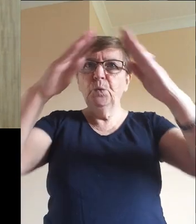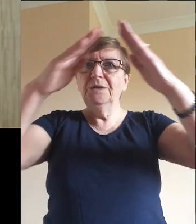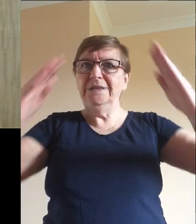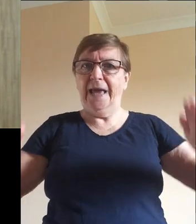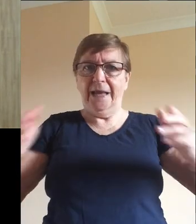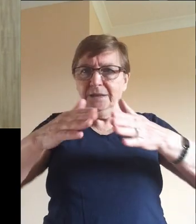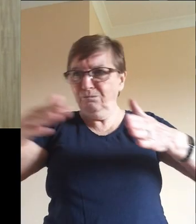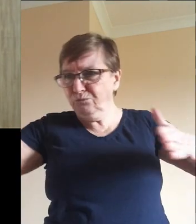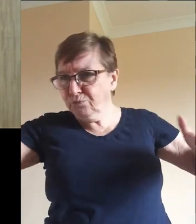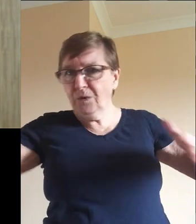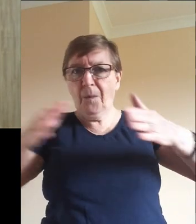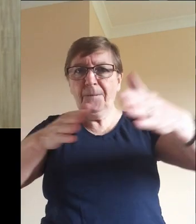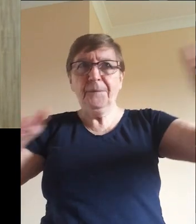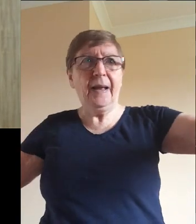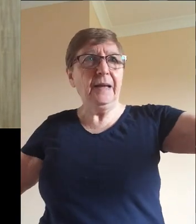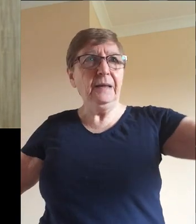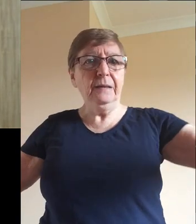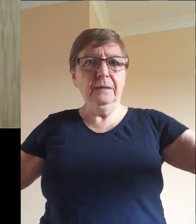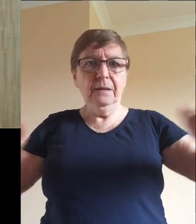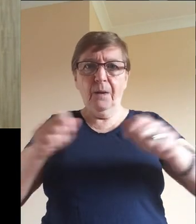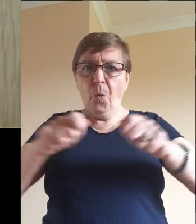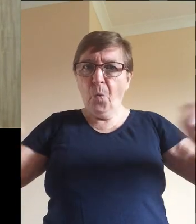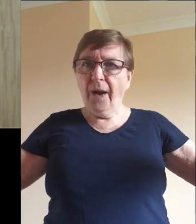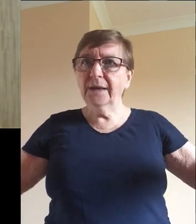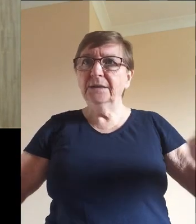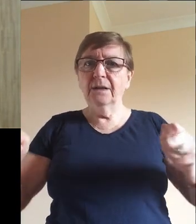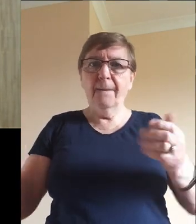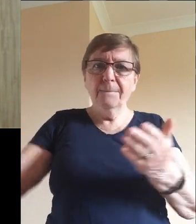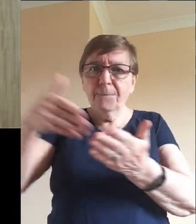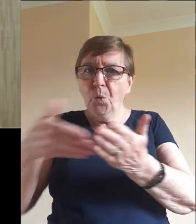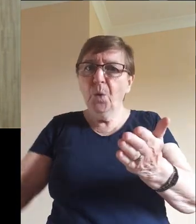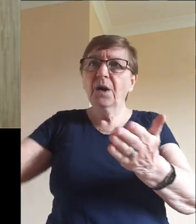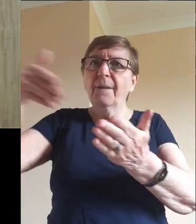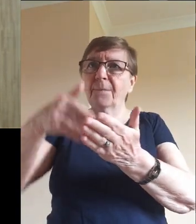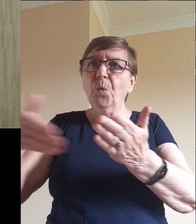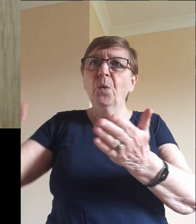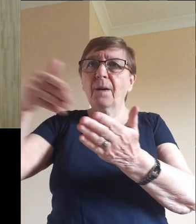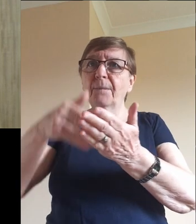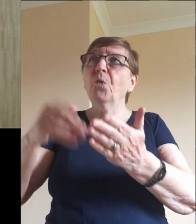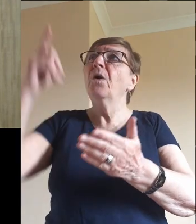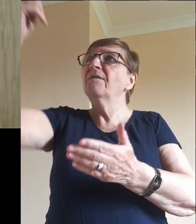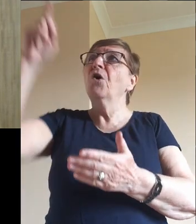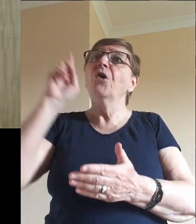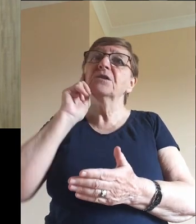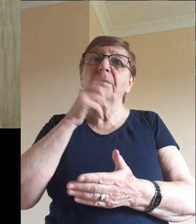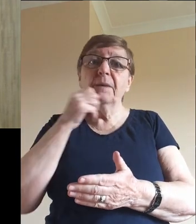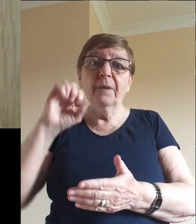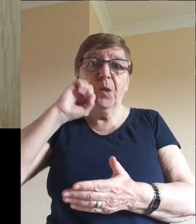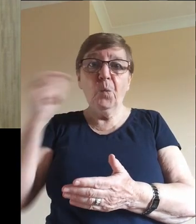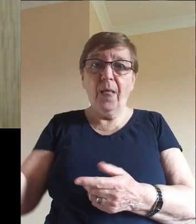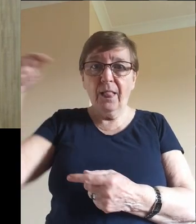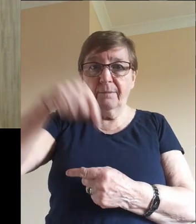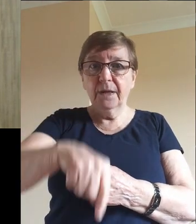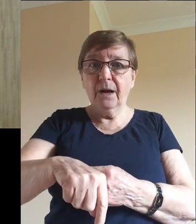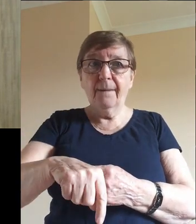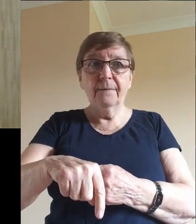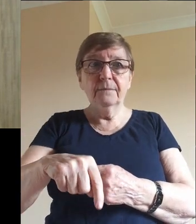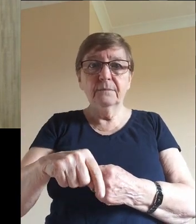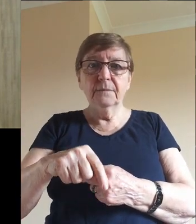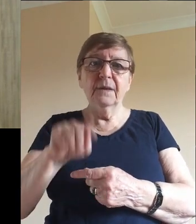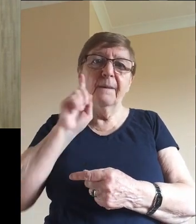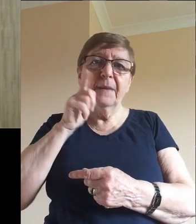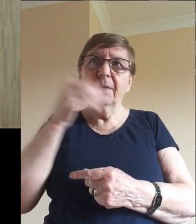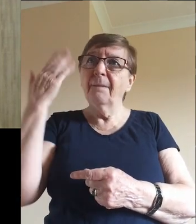curtains wide, because there's more and more coming, more and more of God's people, and the barren are going